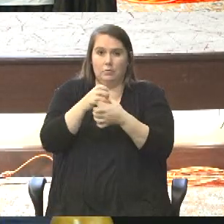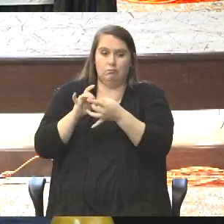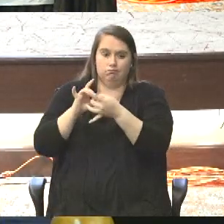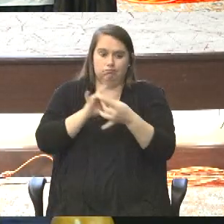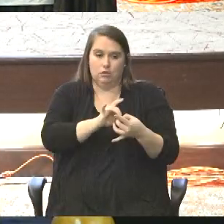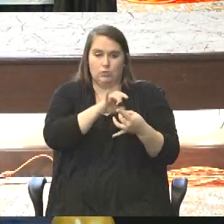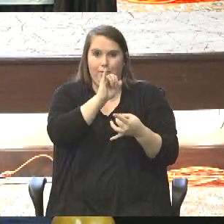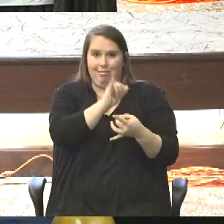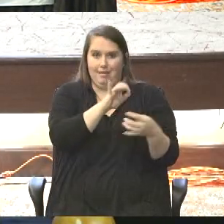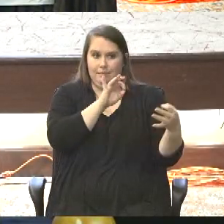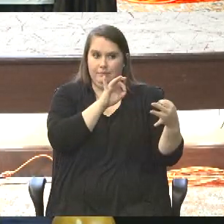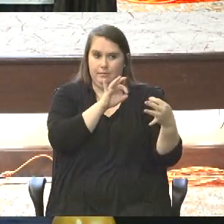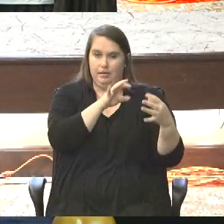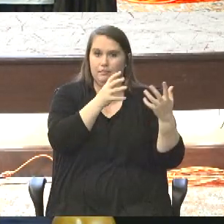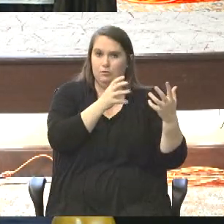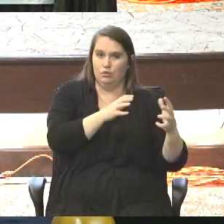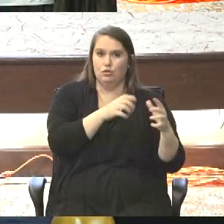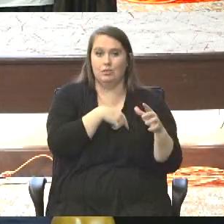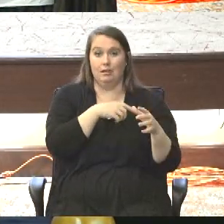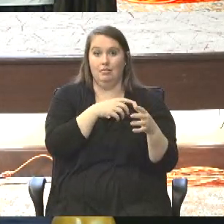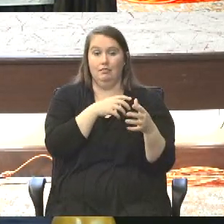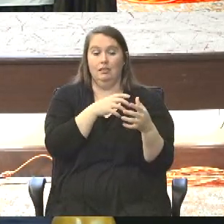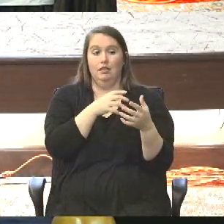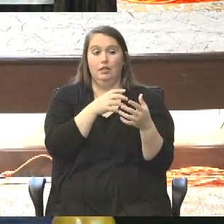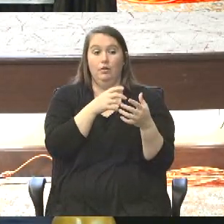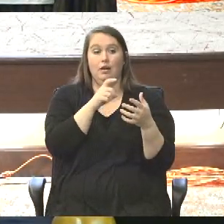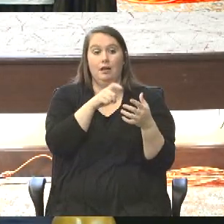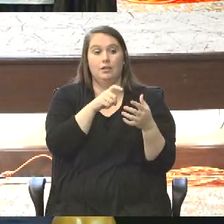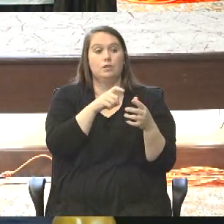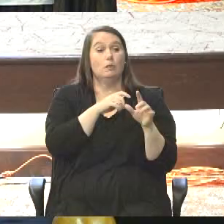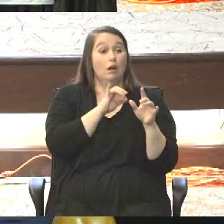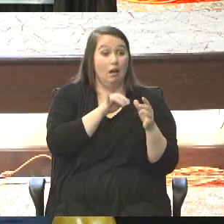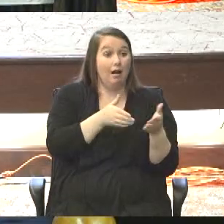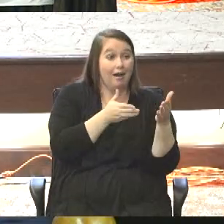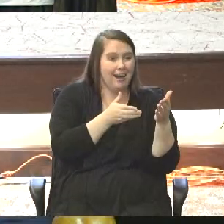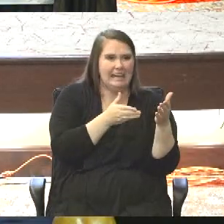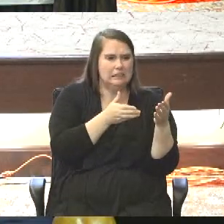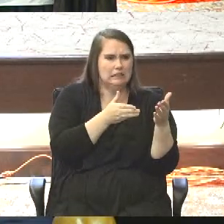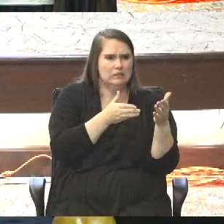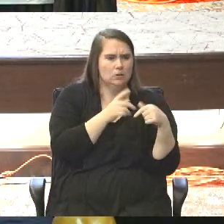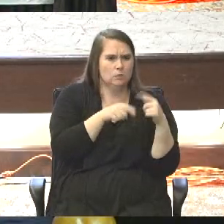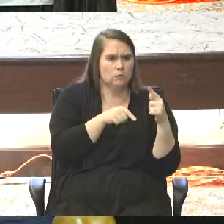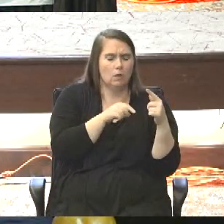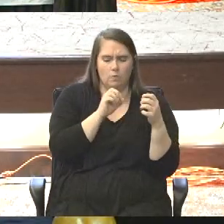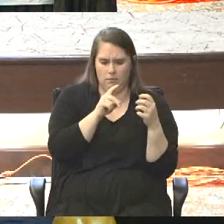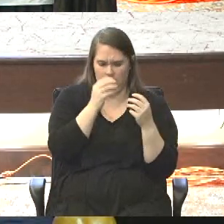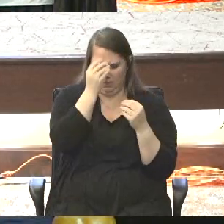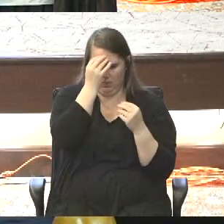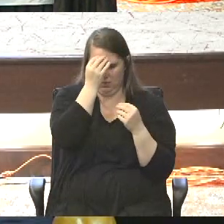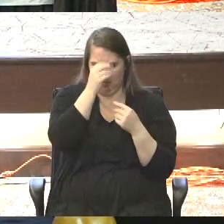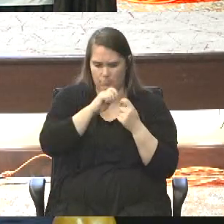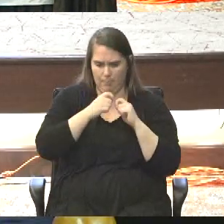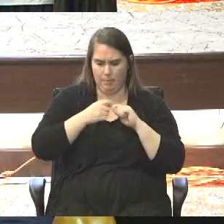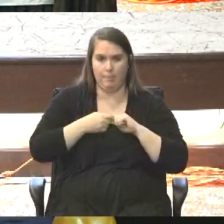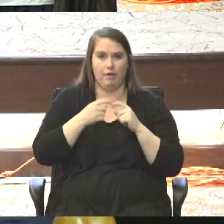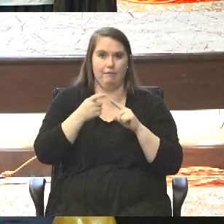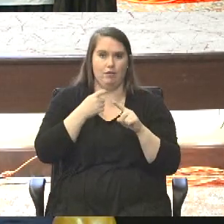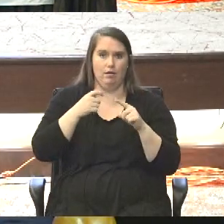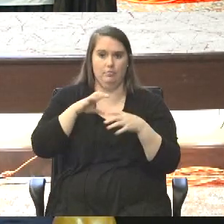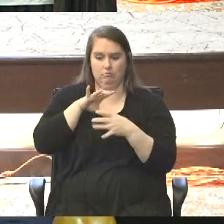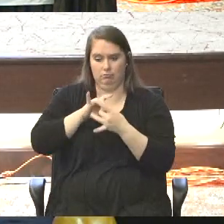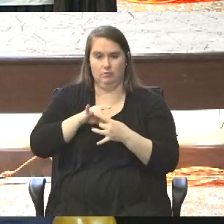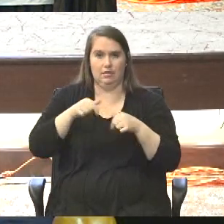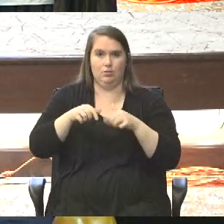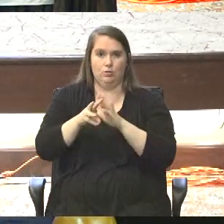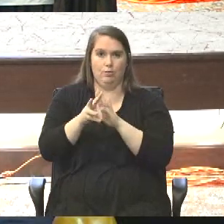and compromises that we've made with that important industry here in Waco. So we've